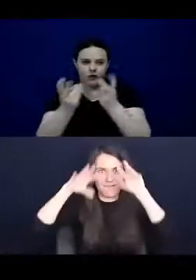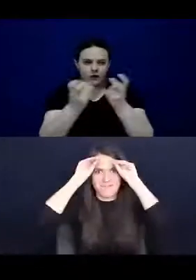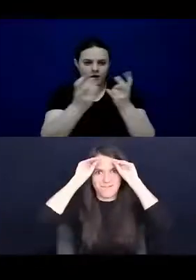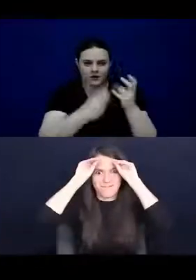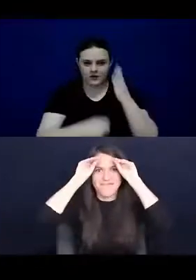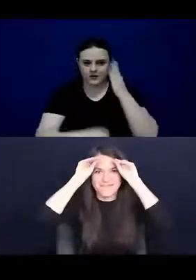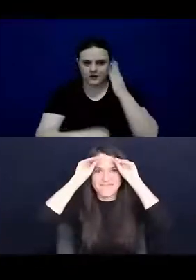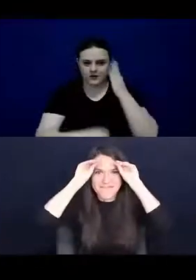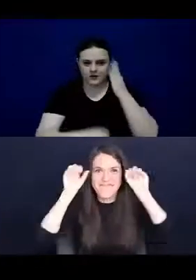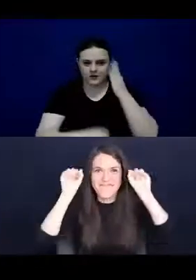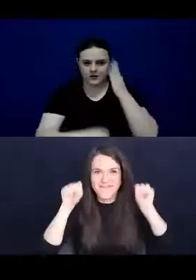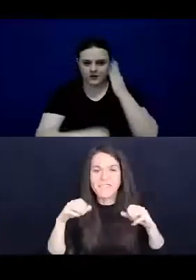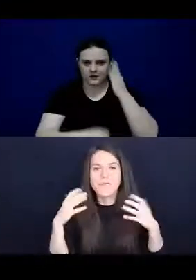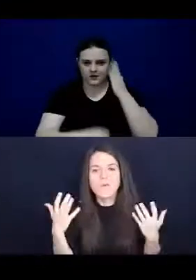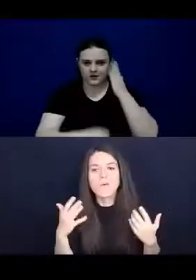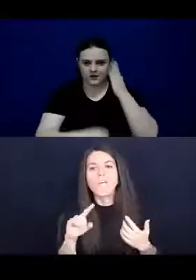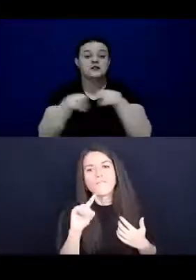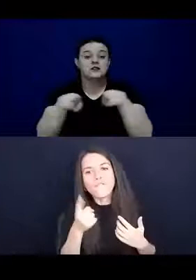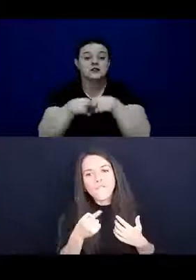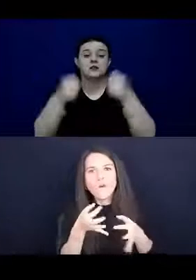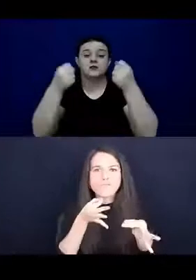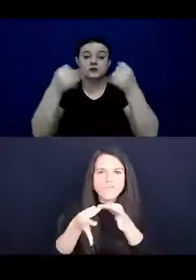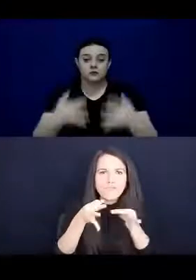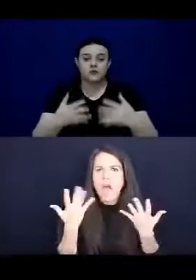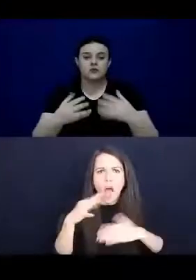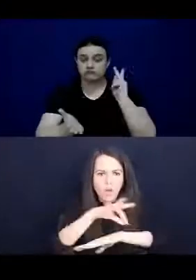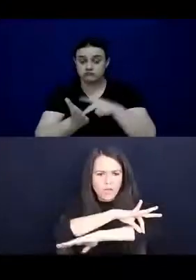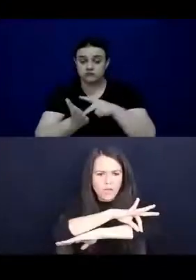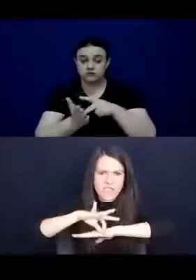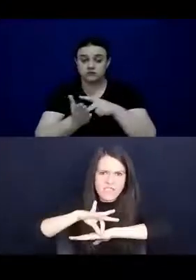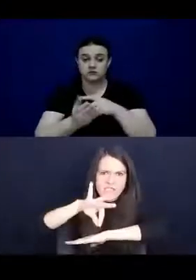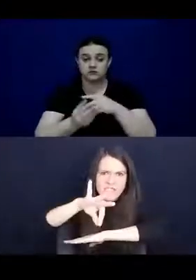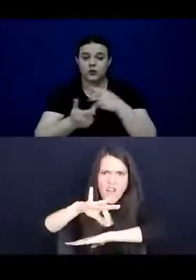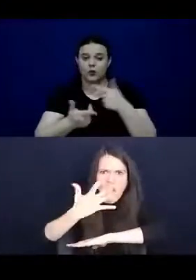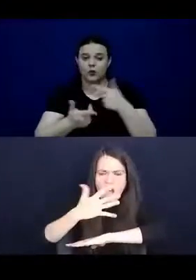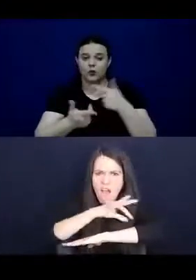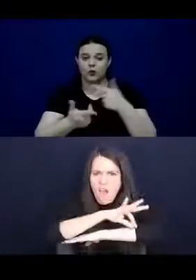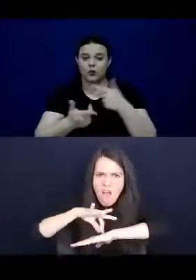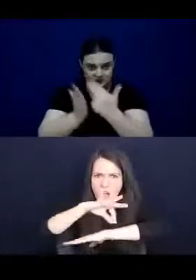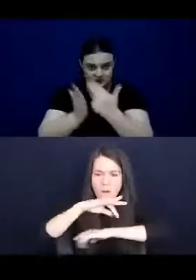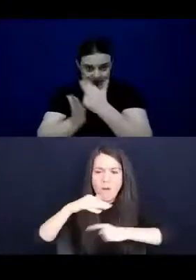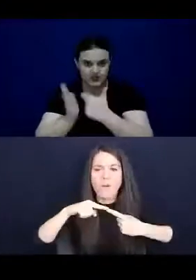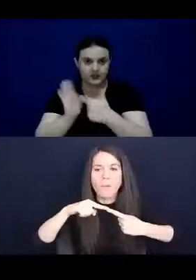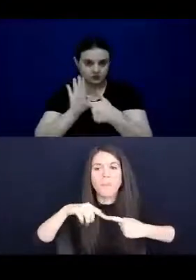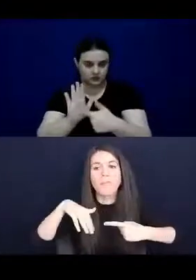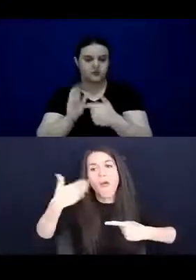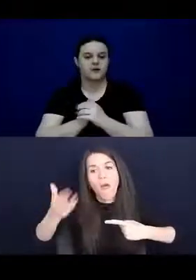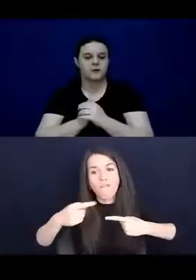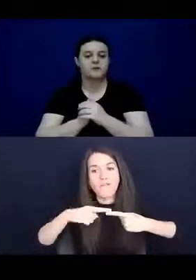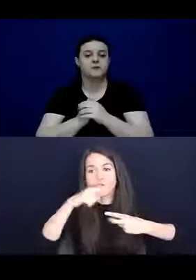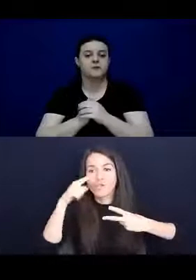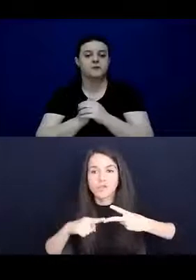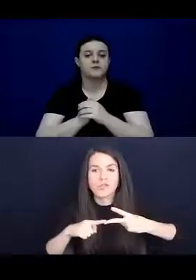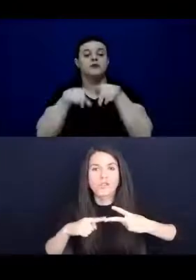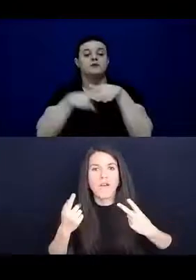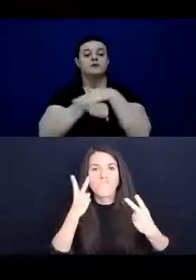little bit about the actual physical design of the prototype. I'll then talk about the way that we